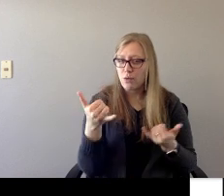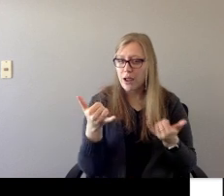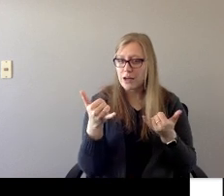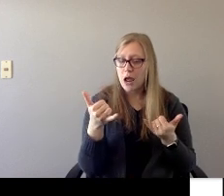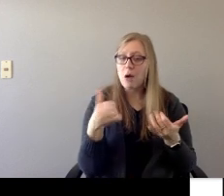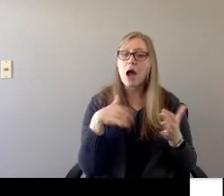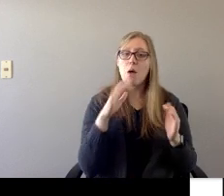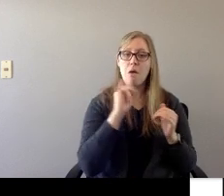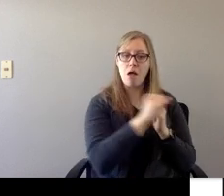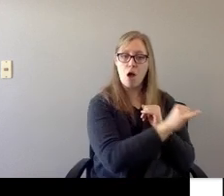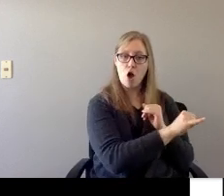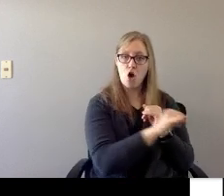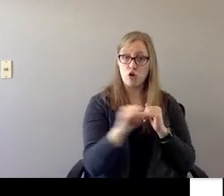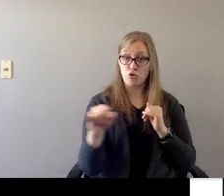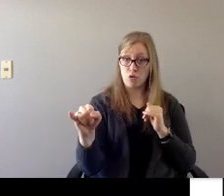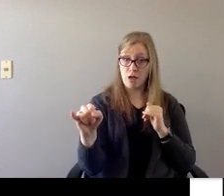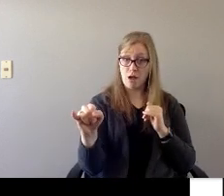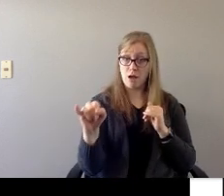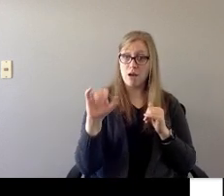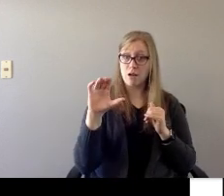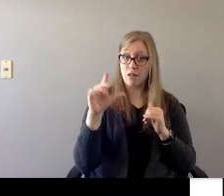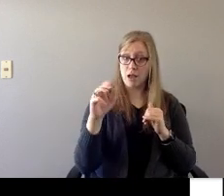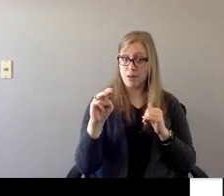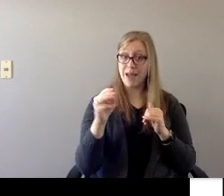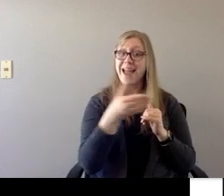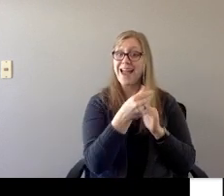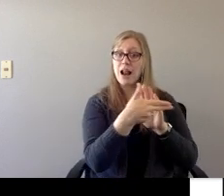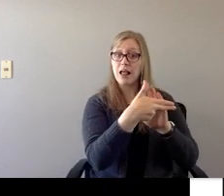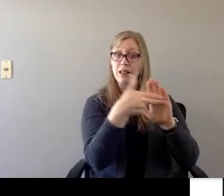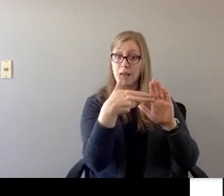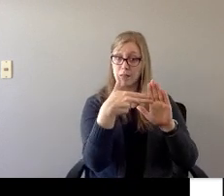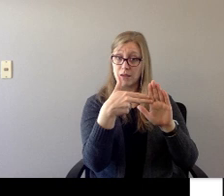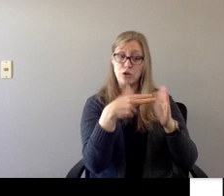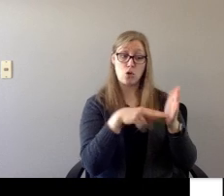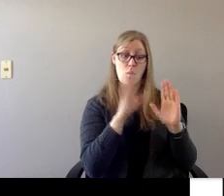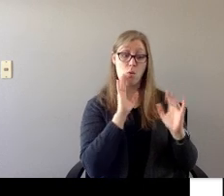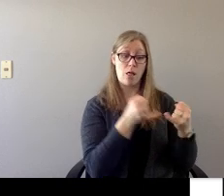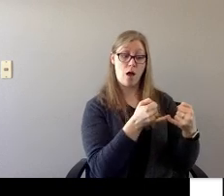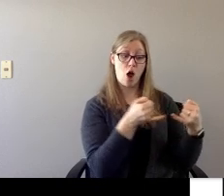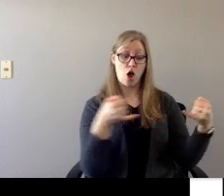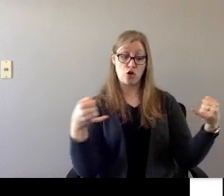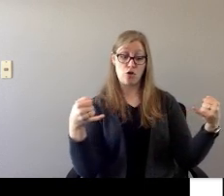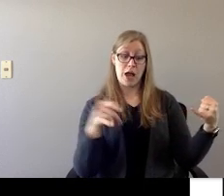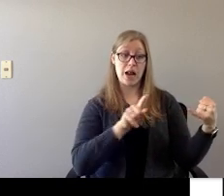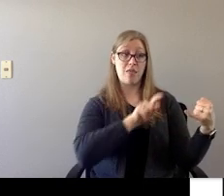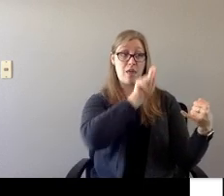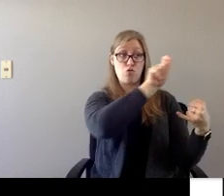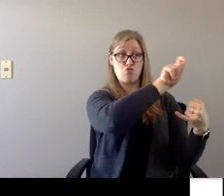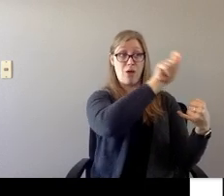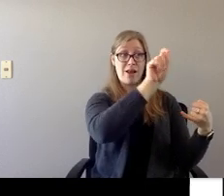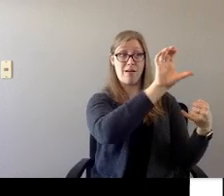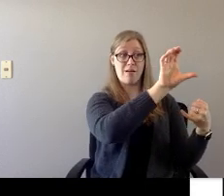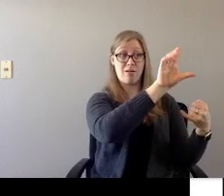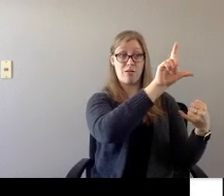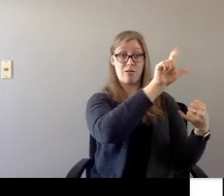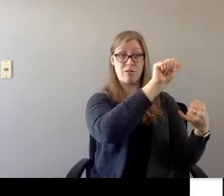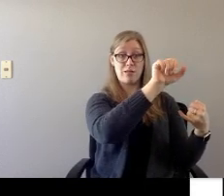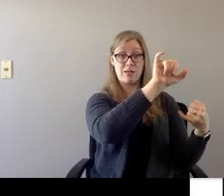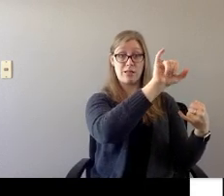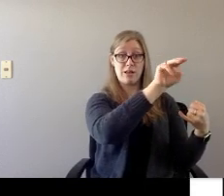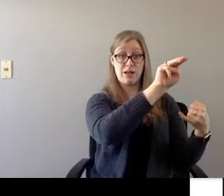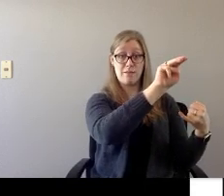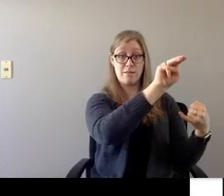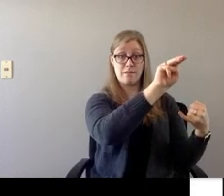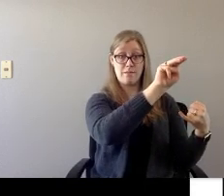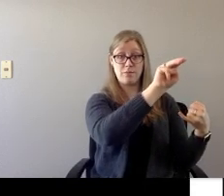the author's claim and label it. I'm going to write above it, claim. Okay, so that's what we're going to do